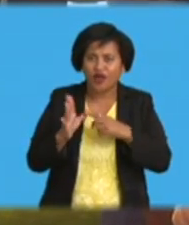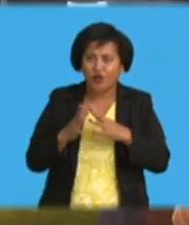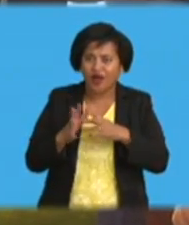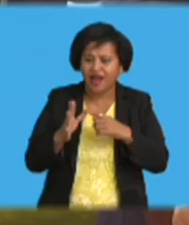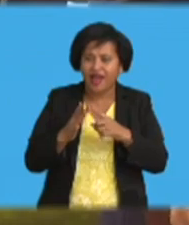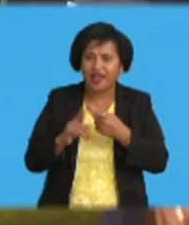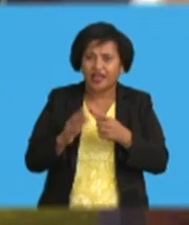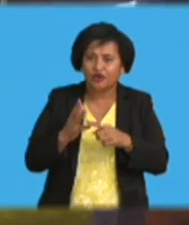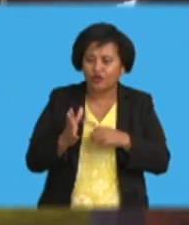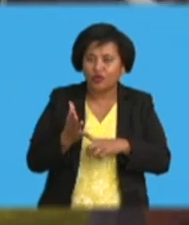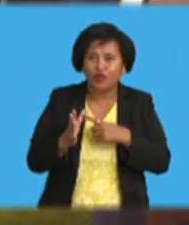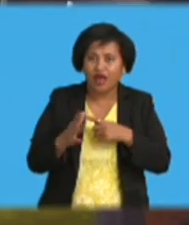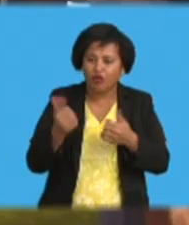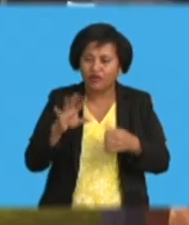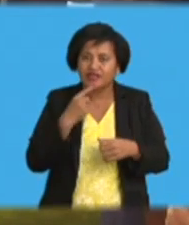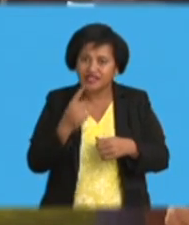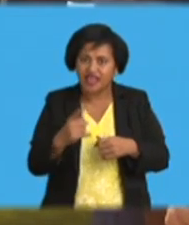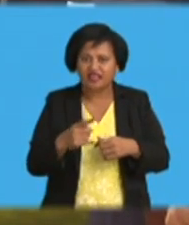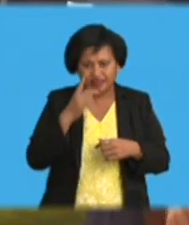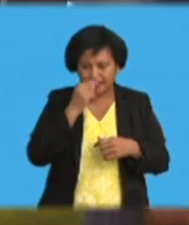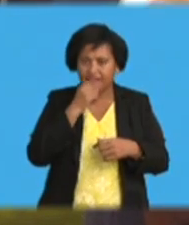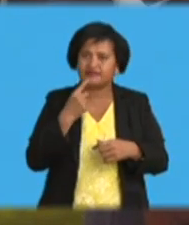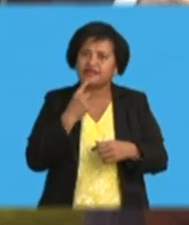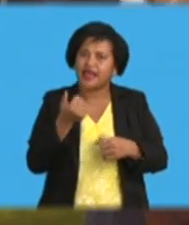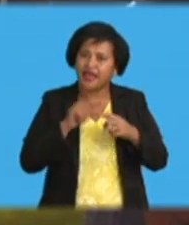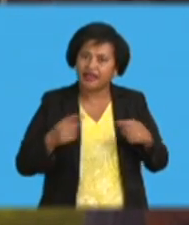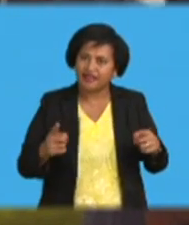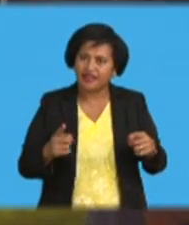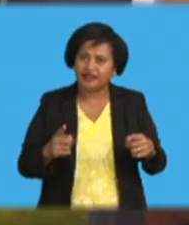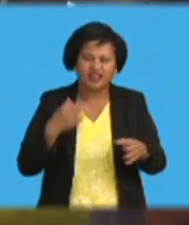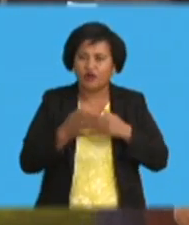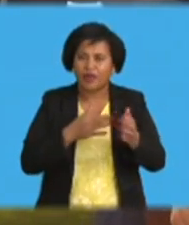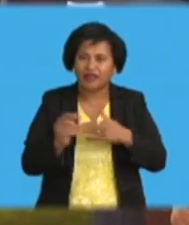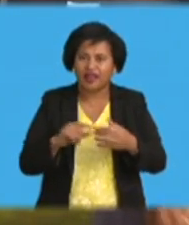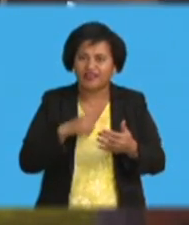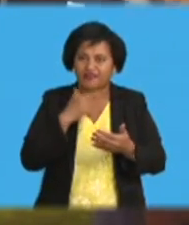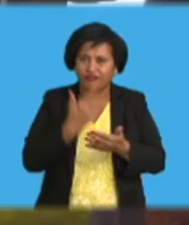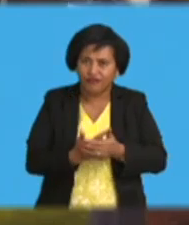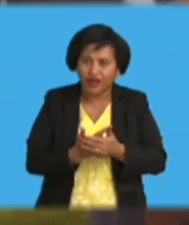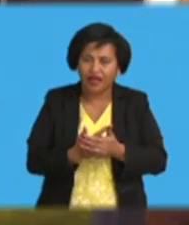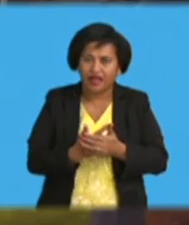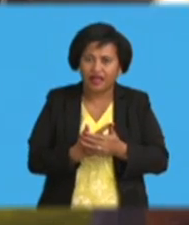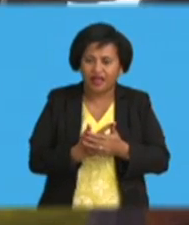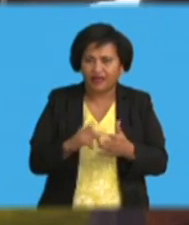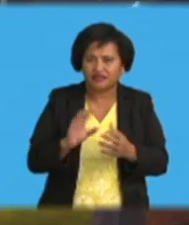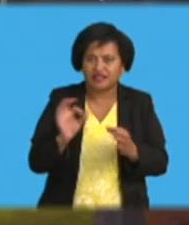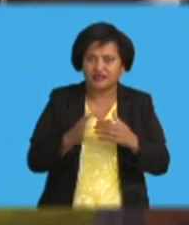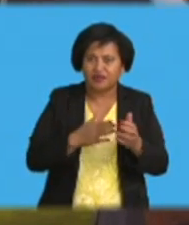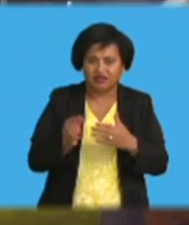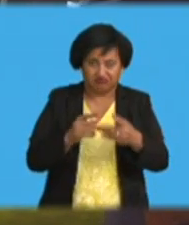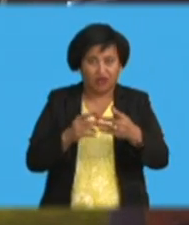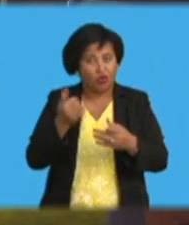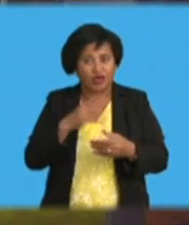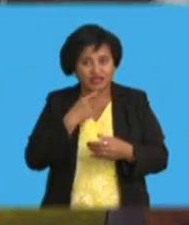false? Well, Honourable Member, your supporters are taking notice, and they too are saying whatever they want, even if it's false, even if it hurts